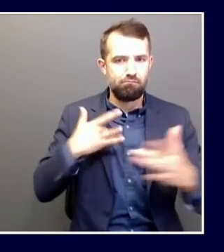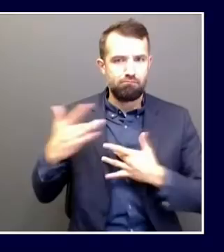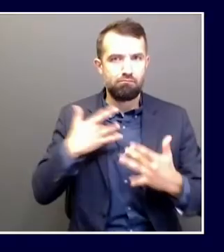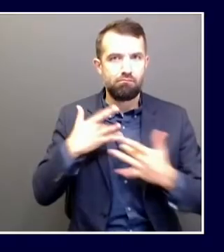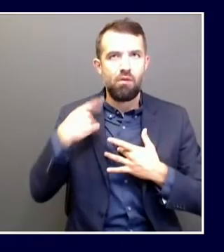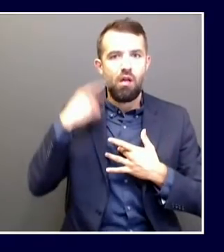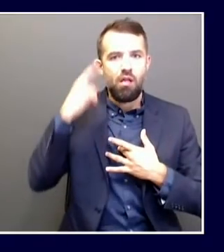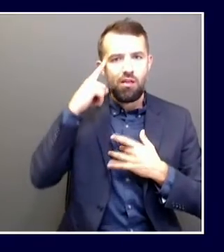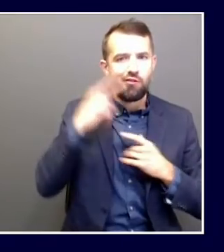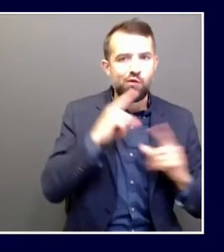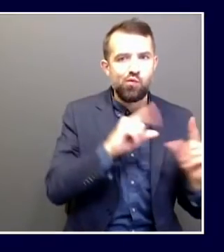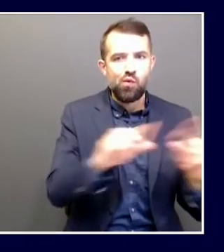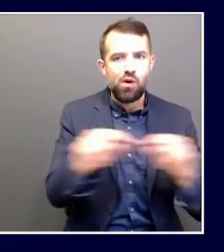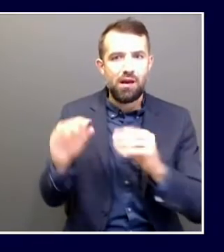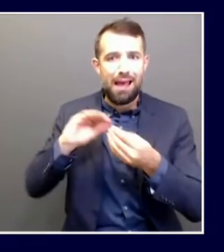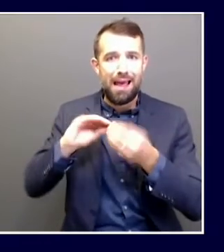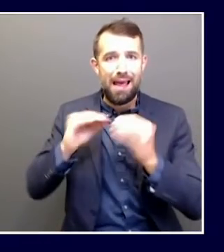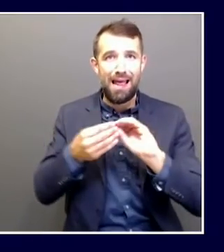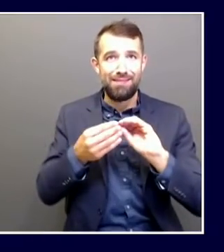much larger. And